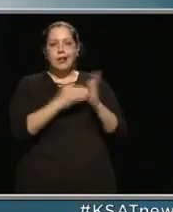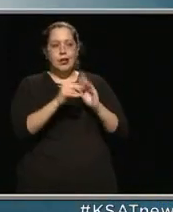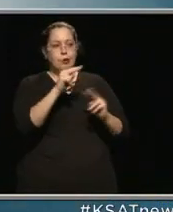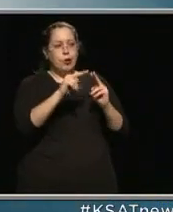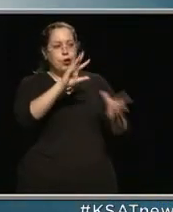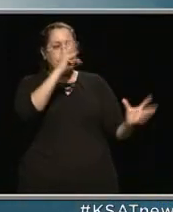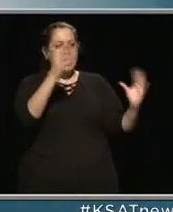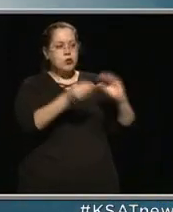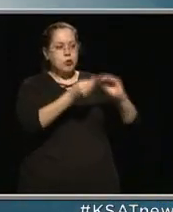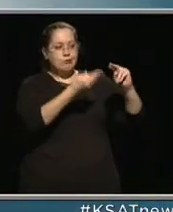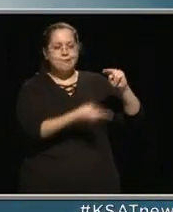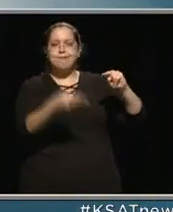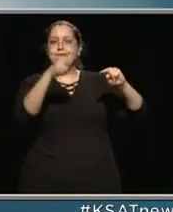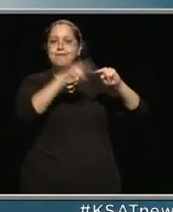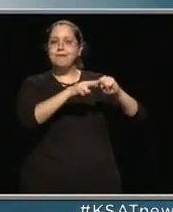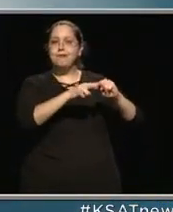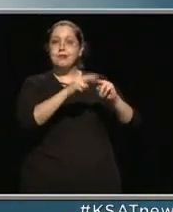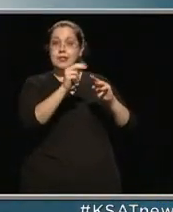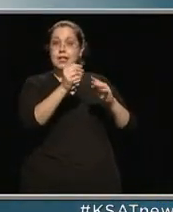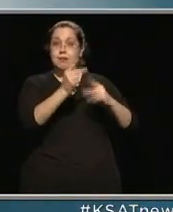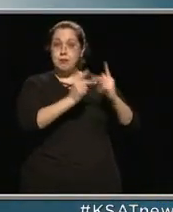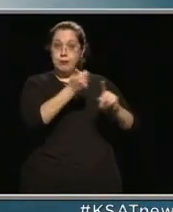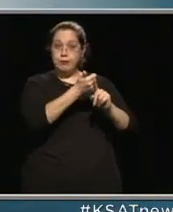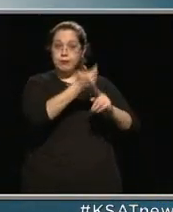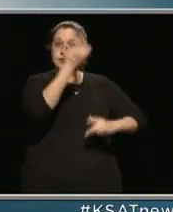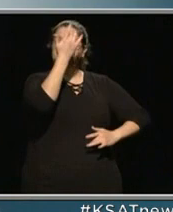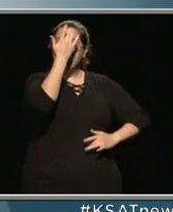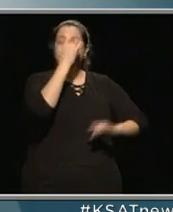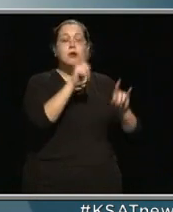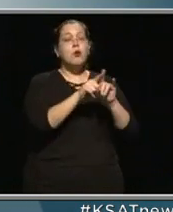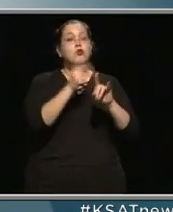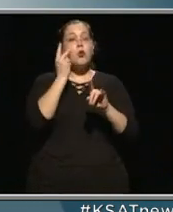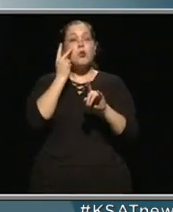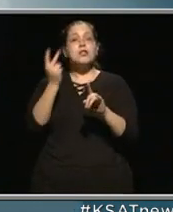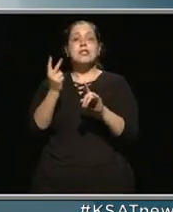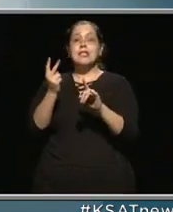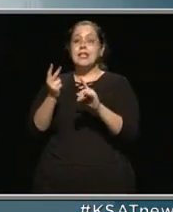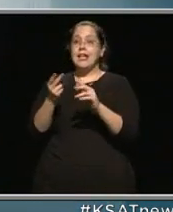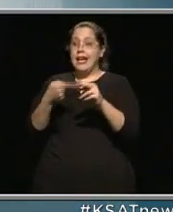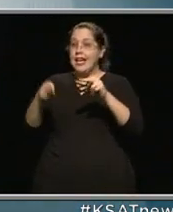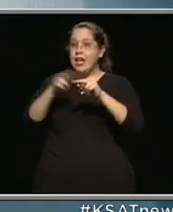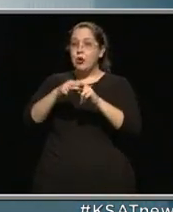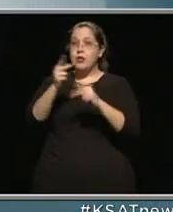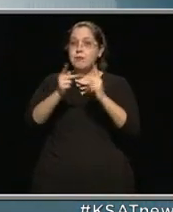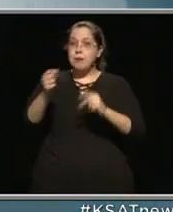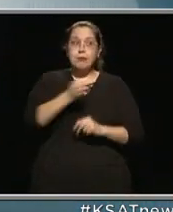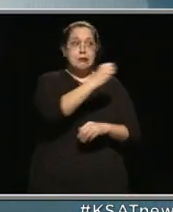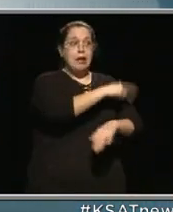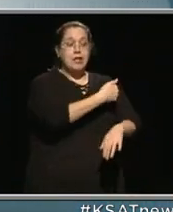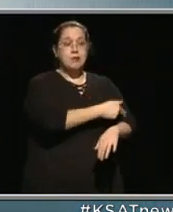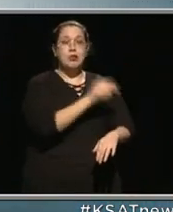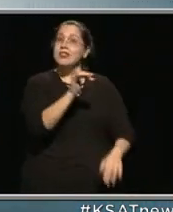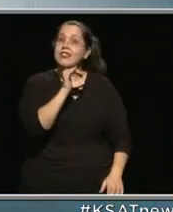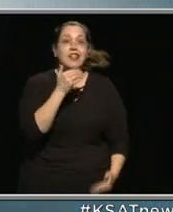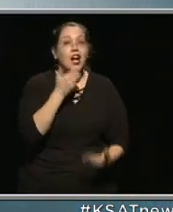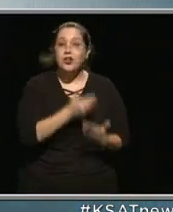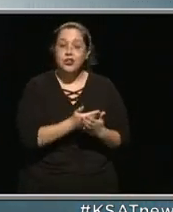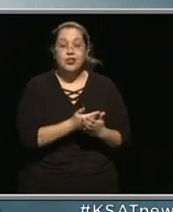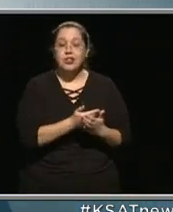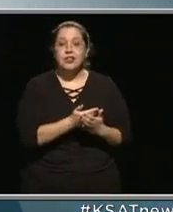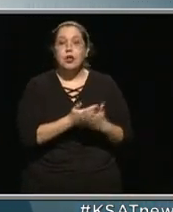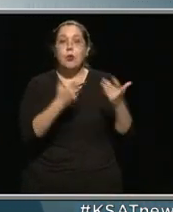total increases in cases, but we're also seeing an increase in hospitalizations, which is not good. So we want